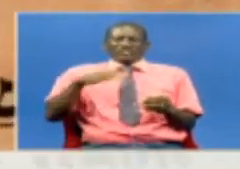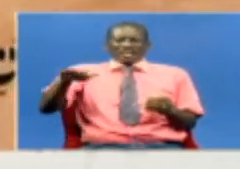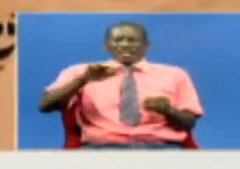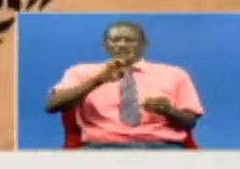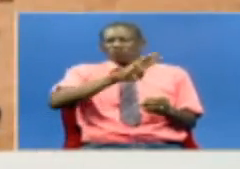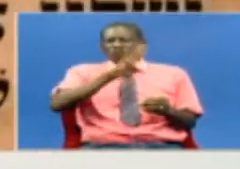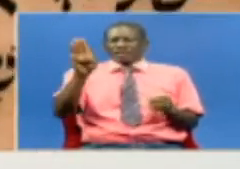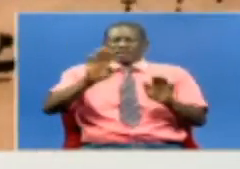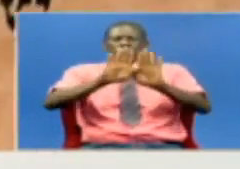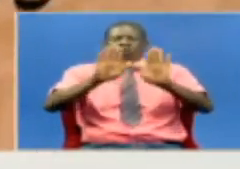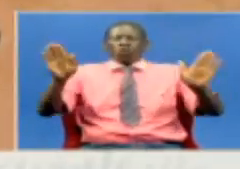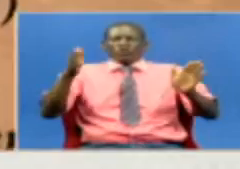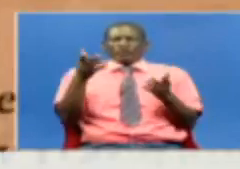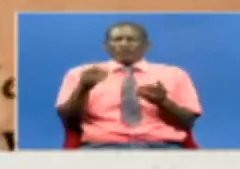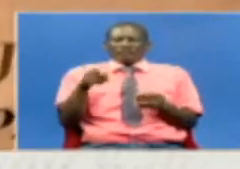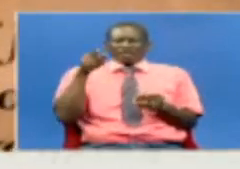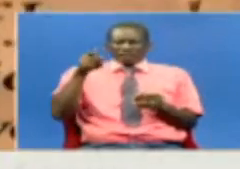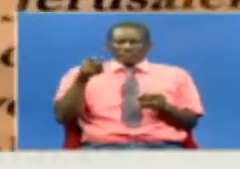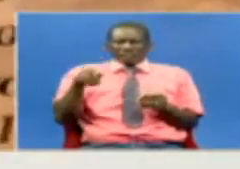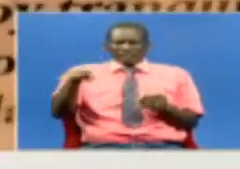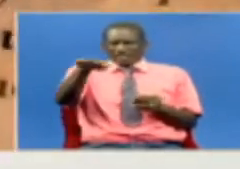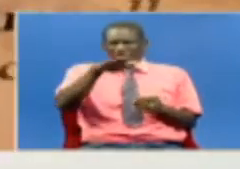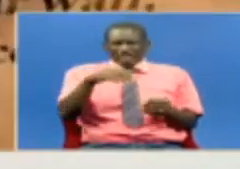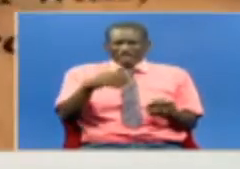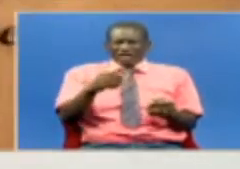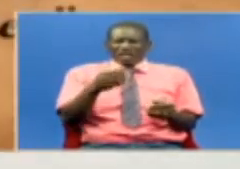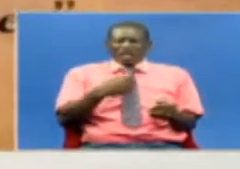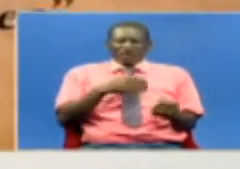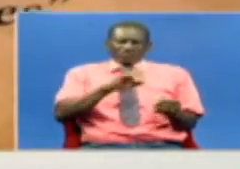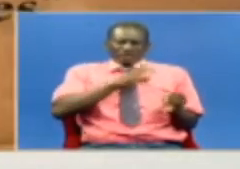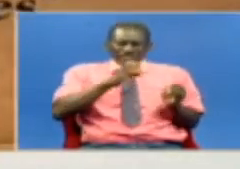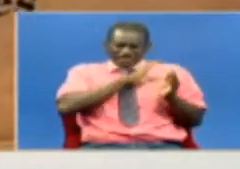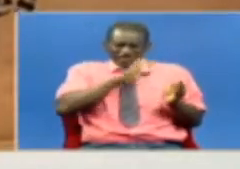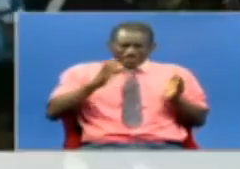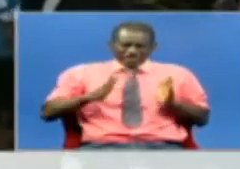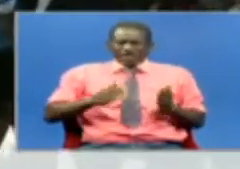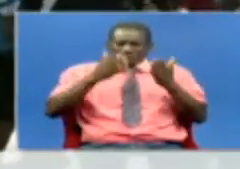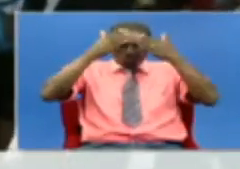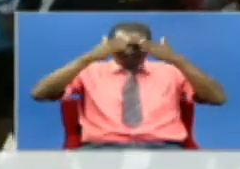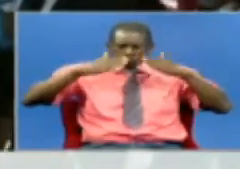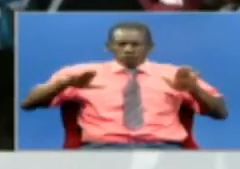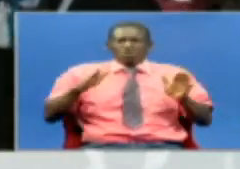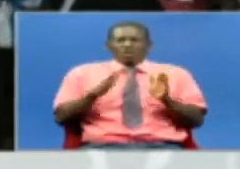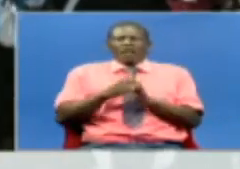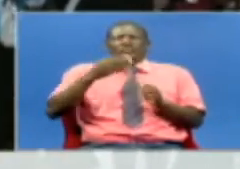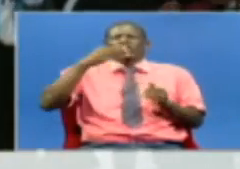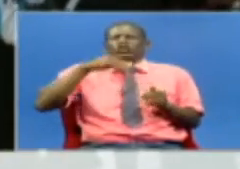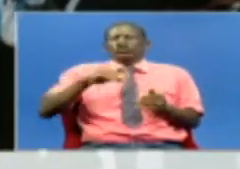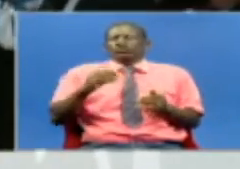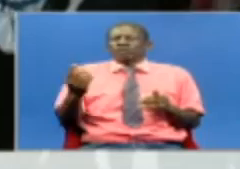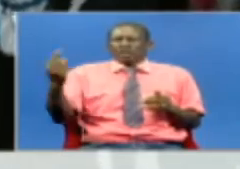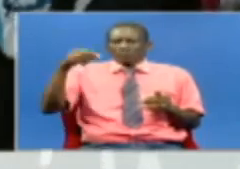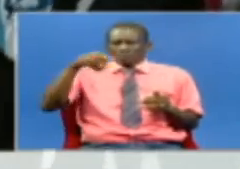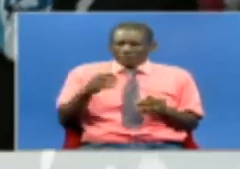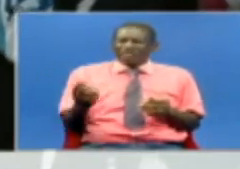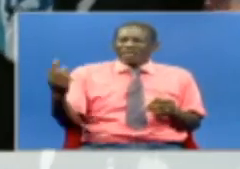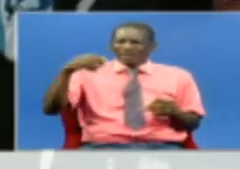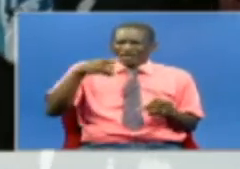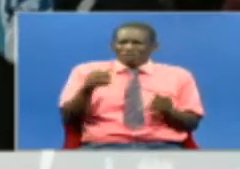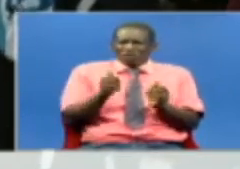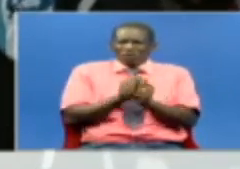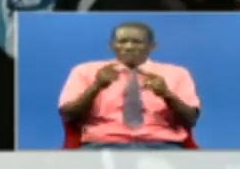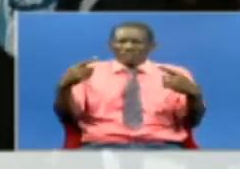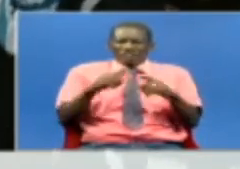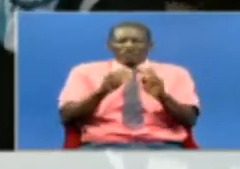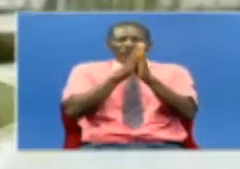Wall. This place attracts Christians, Muslims, and the Jews. They come here with different